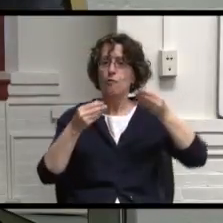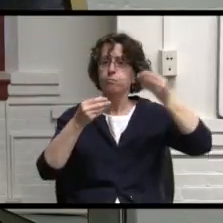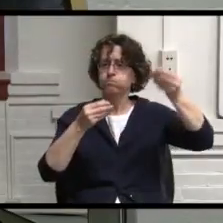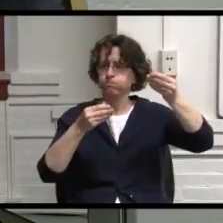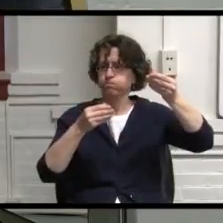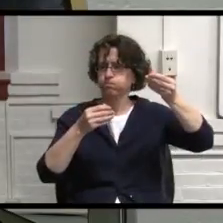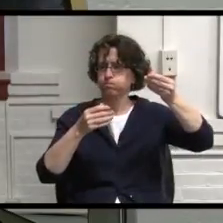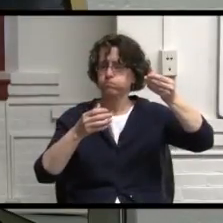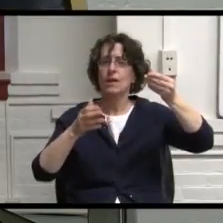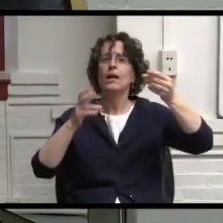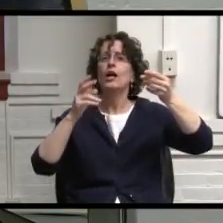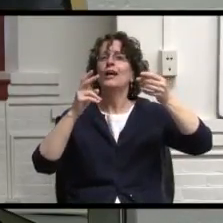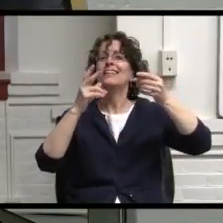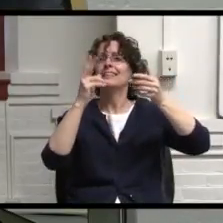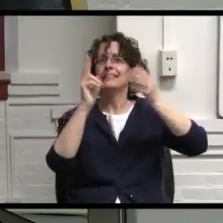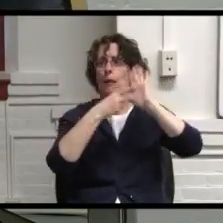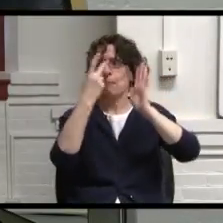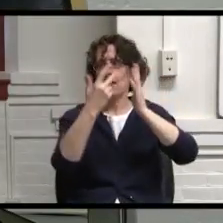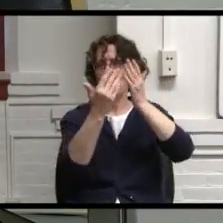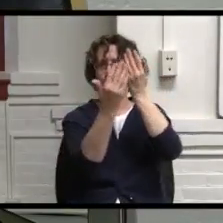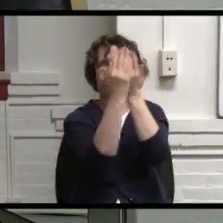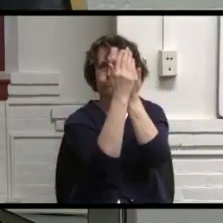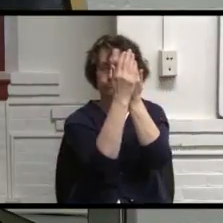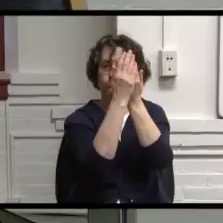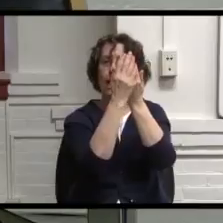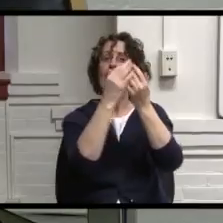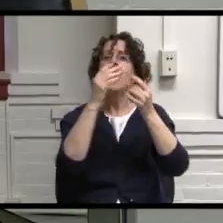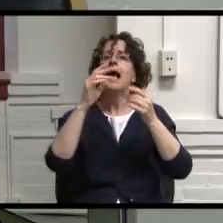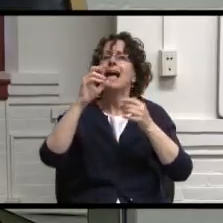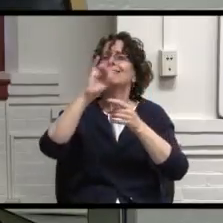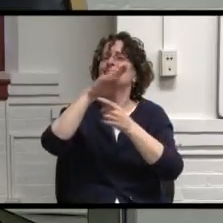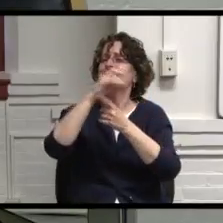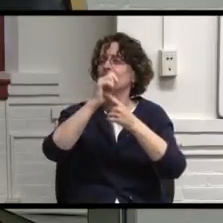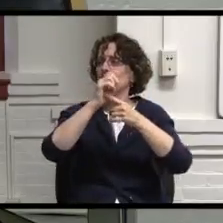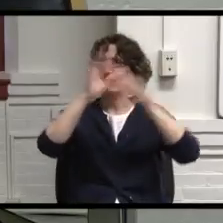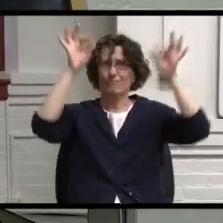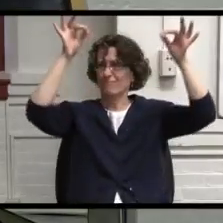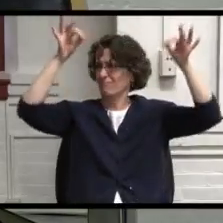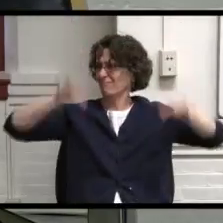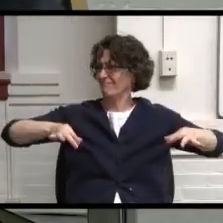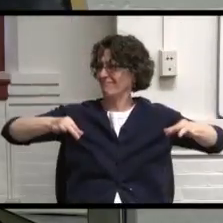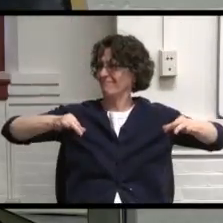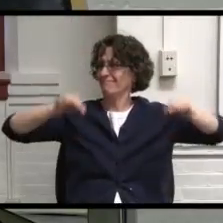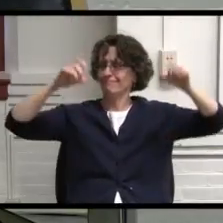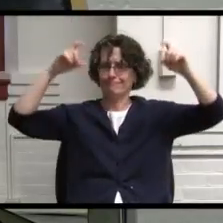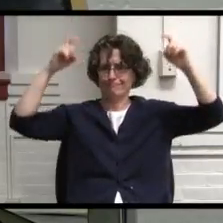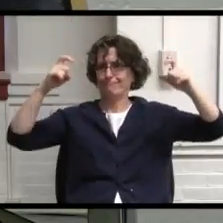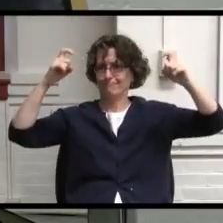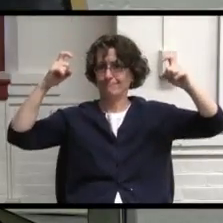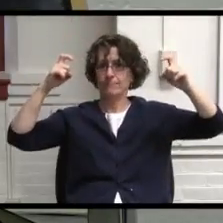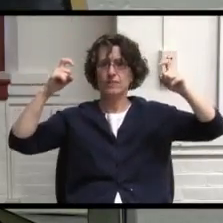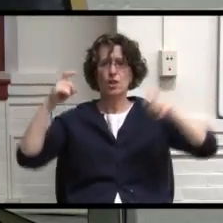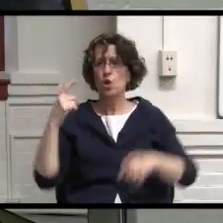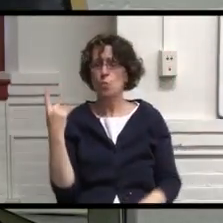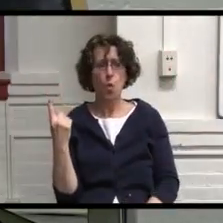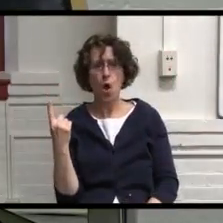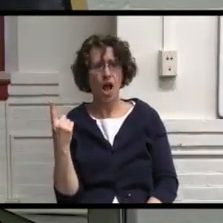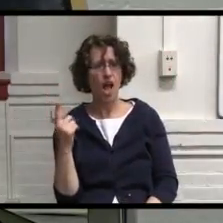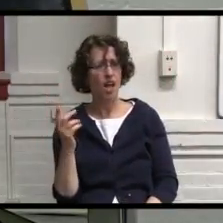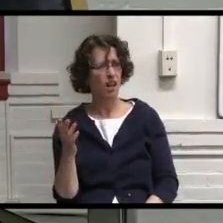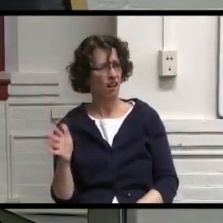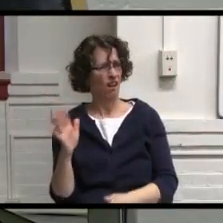single-hung units. And the one company only bid 12 of those